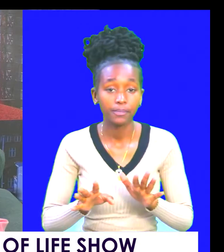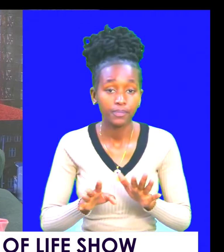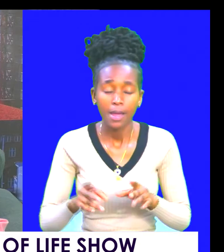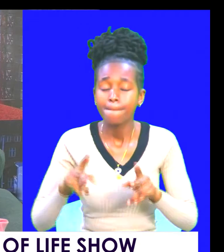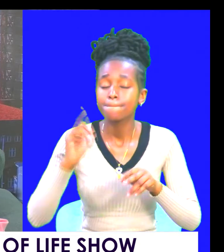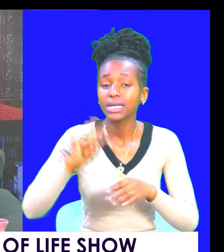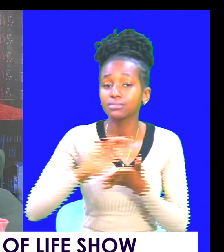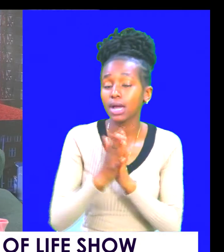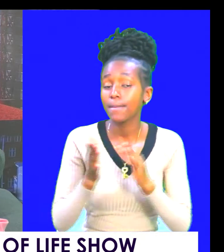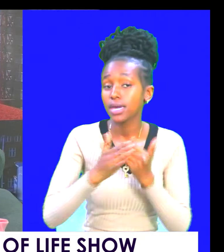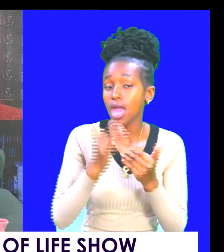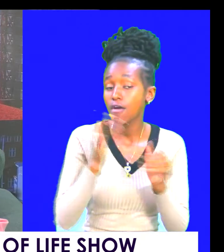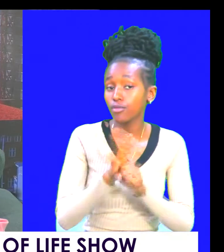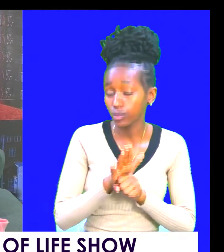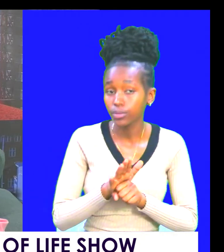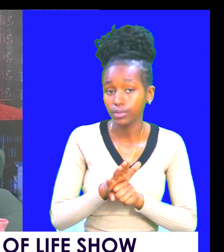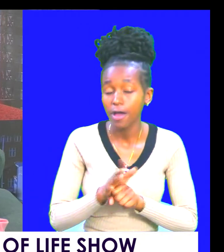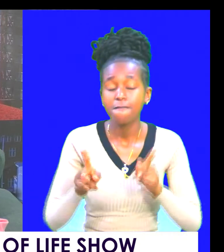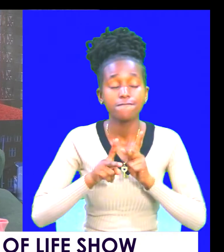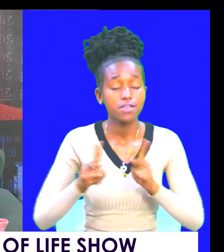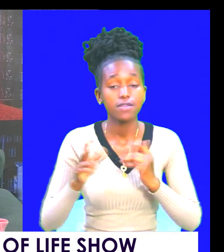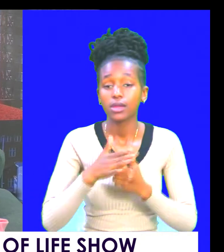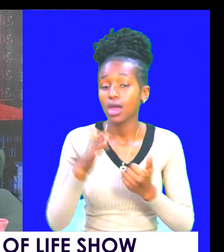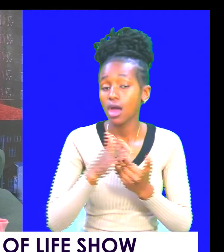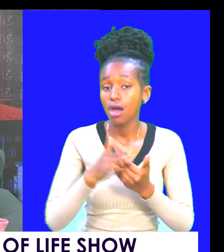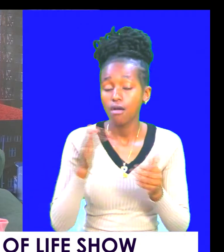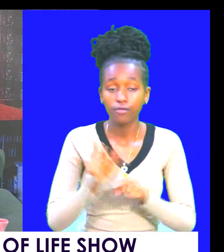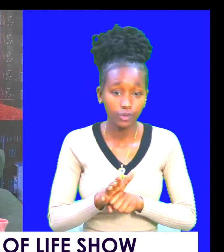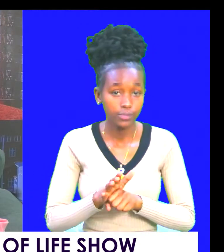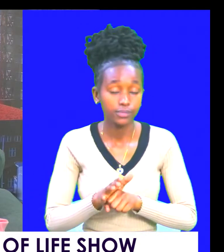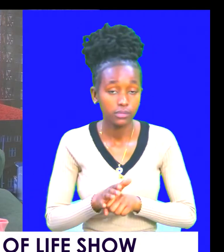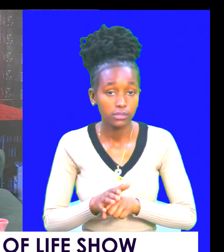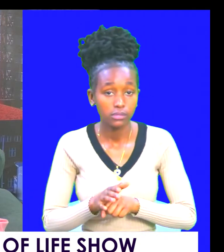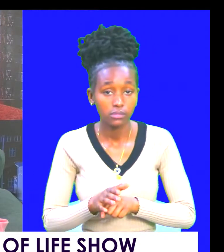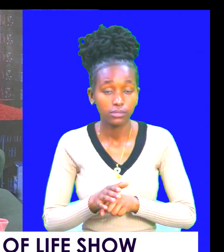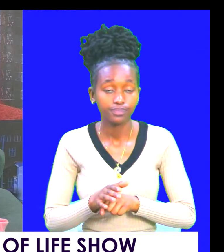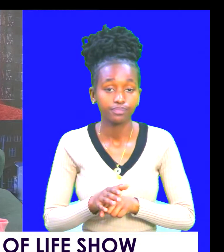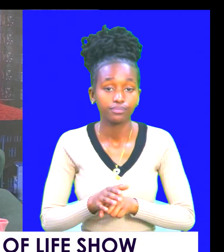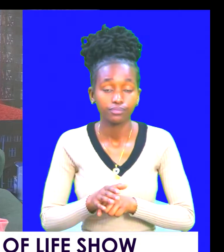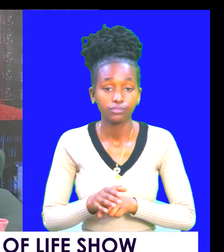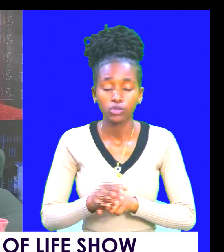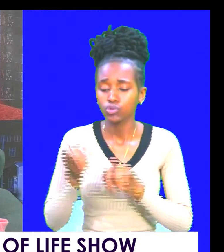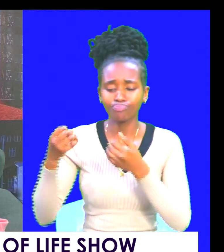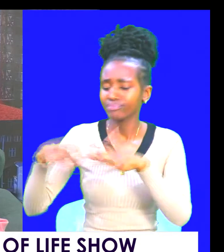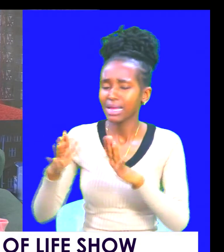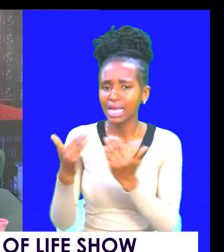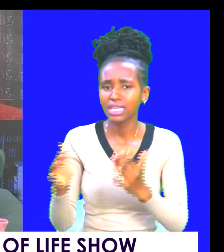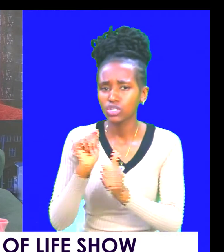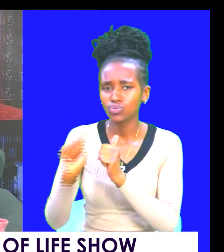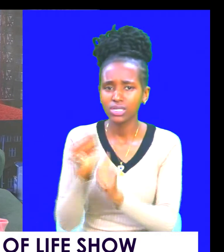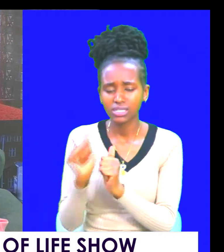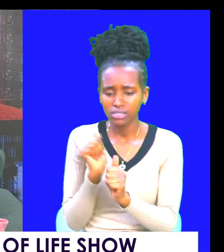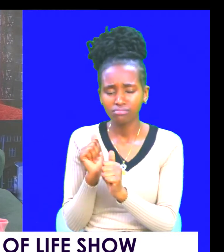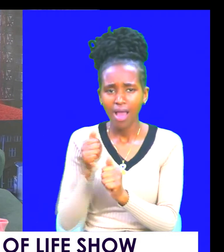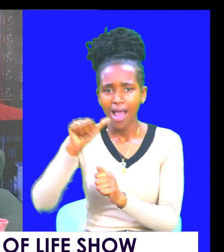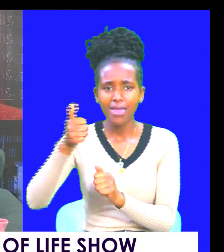wary. Be very careful to down things that has been implanted